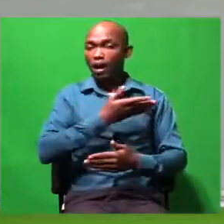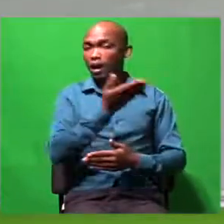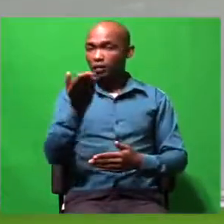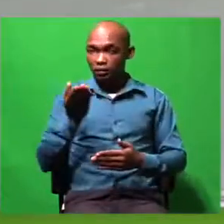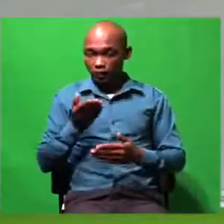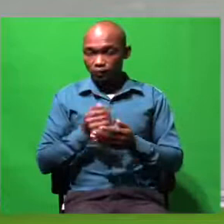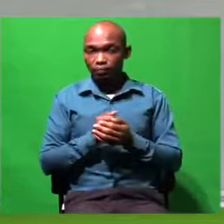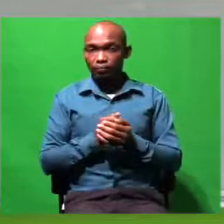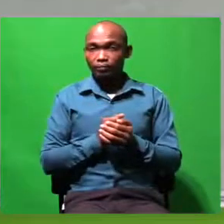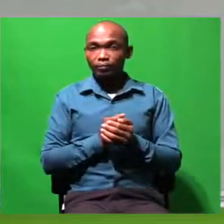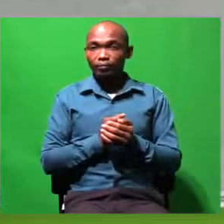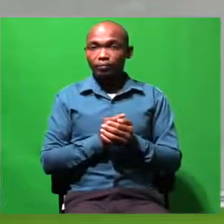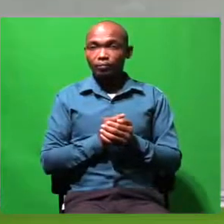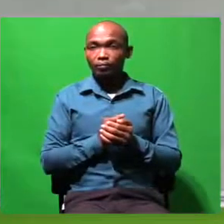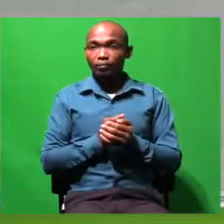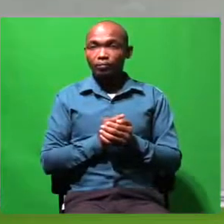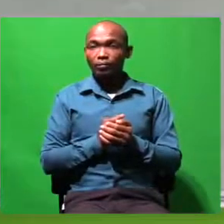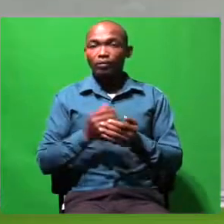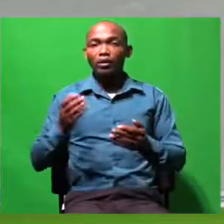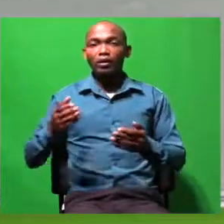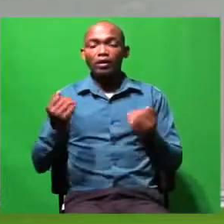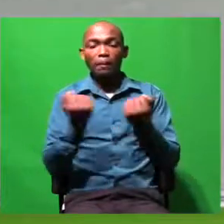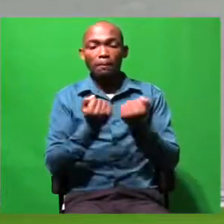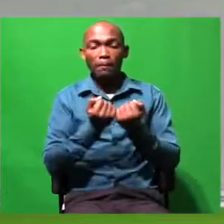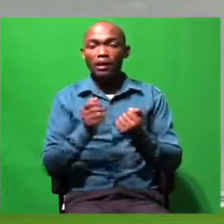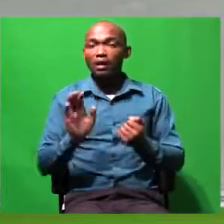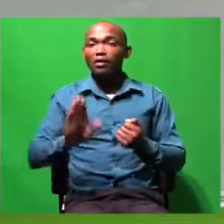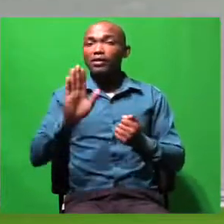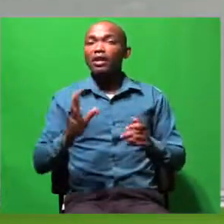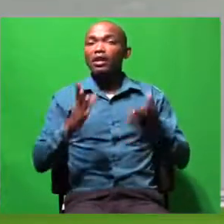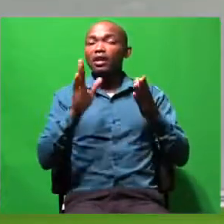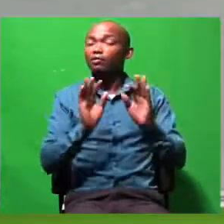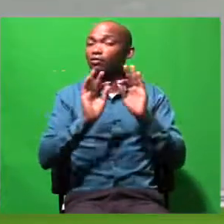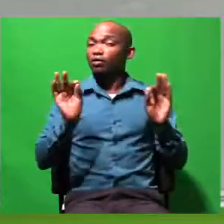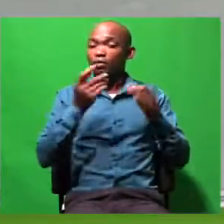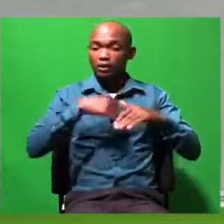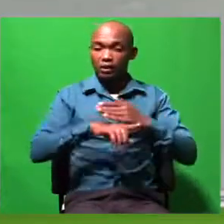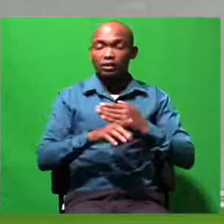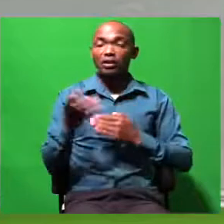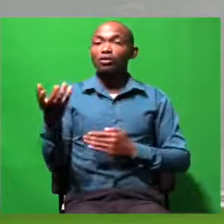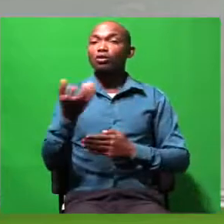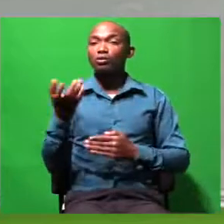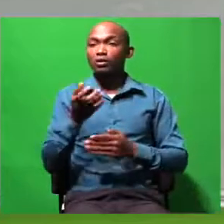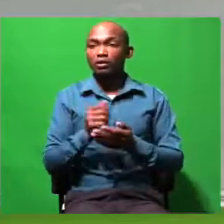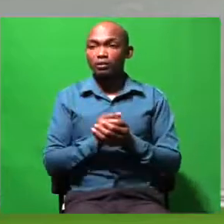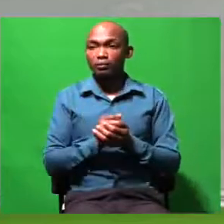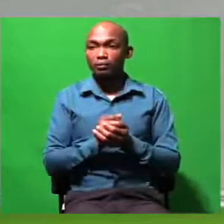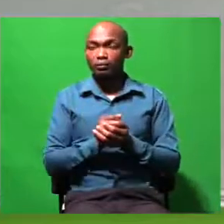us. And we need to work with them so as to make the life so better and more comfortable in the